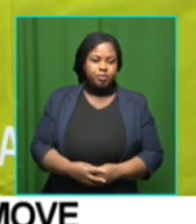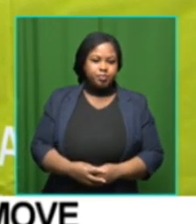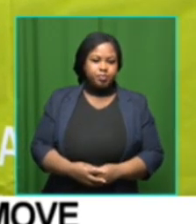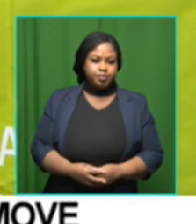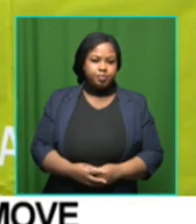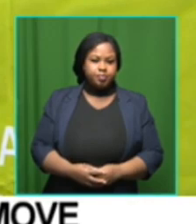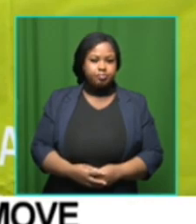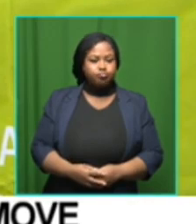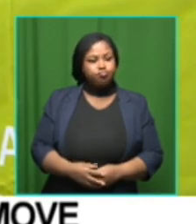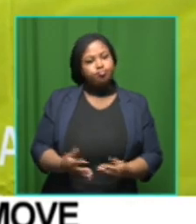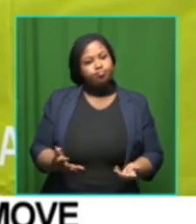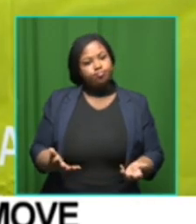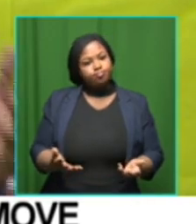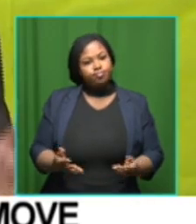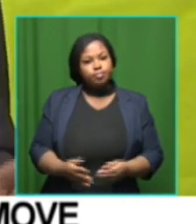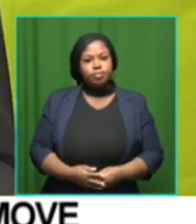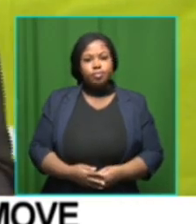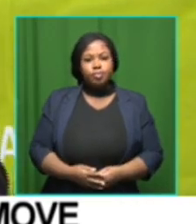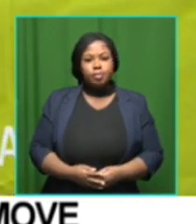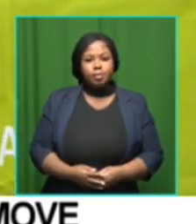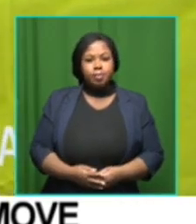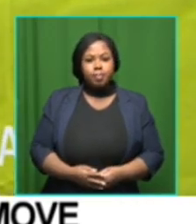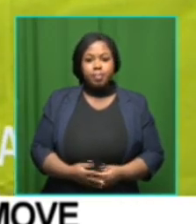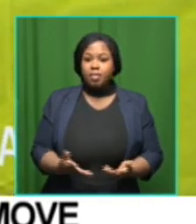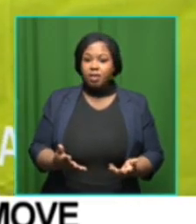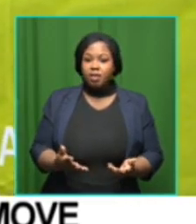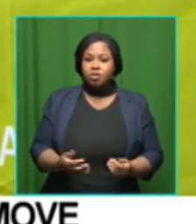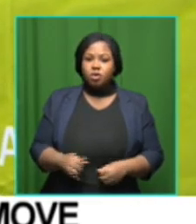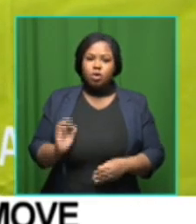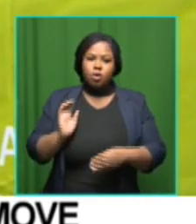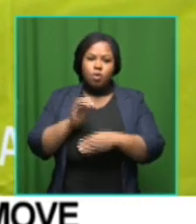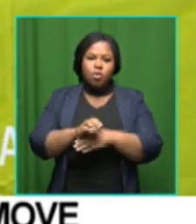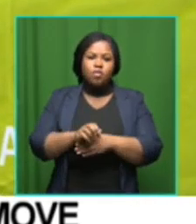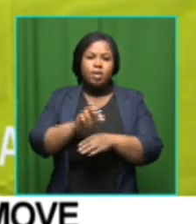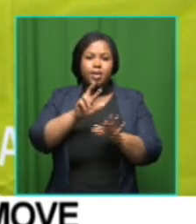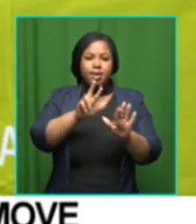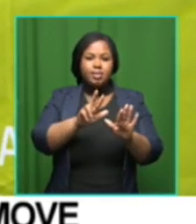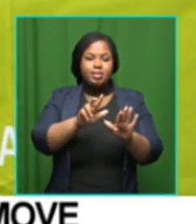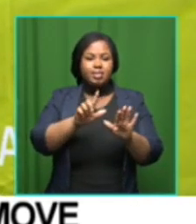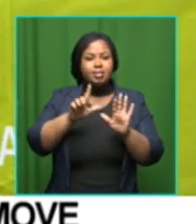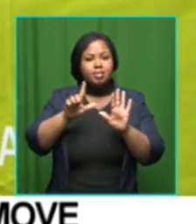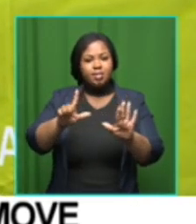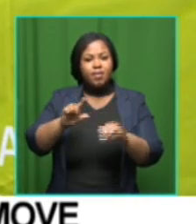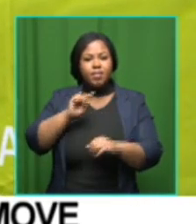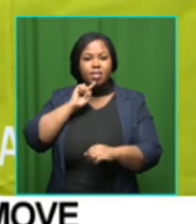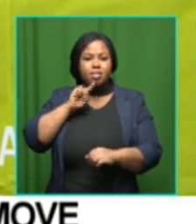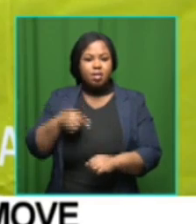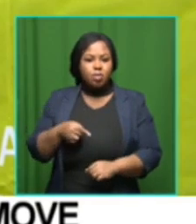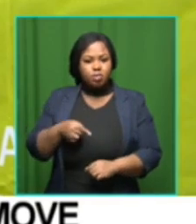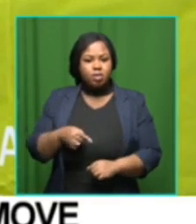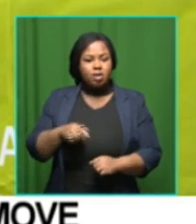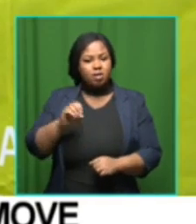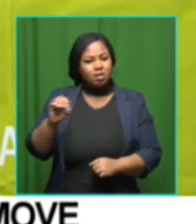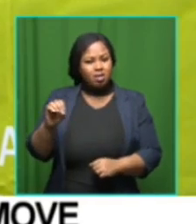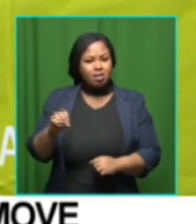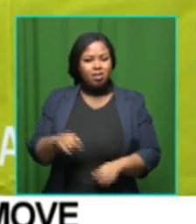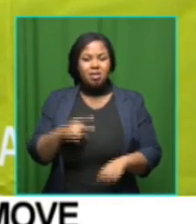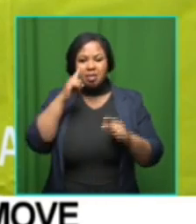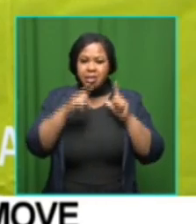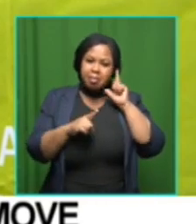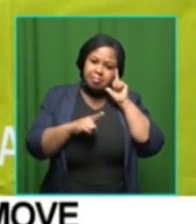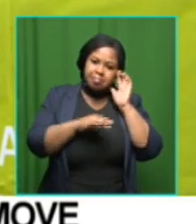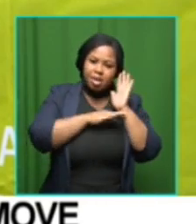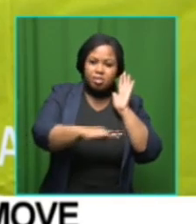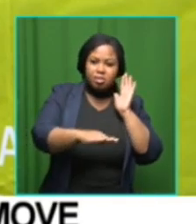hospitals. So broadly, we've got over 87,000 beds in the public sector, and those beds,